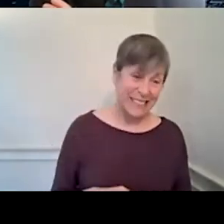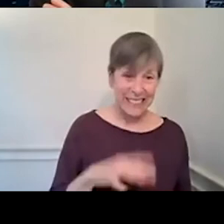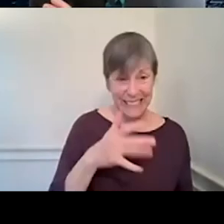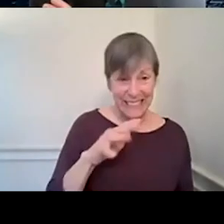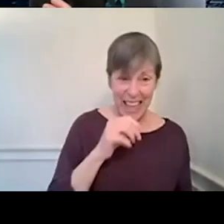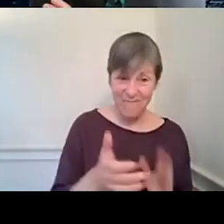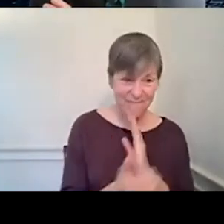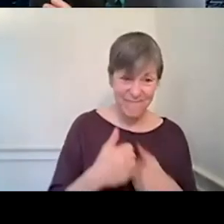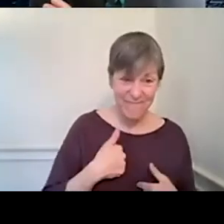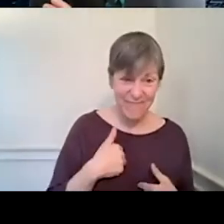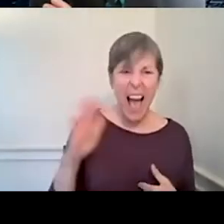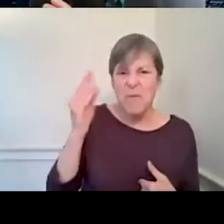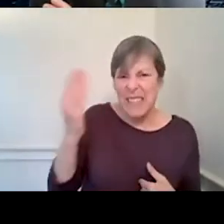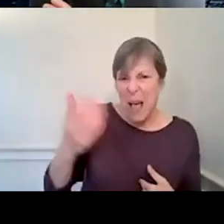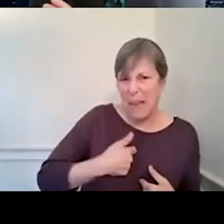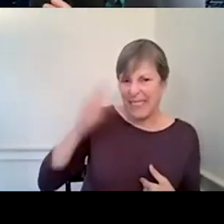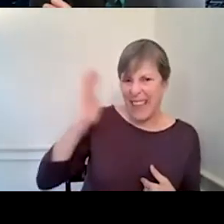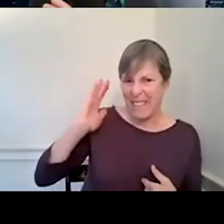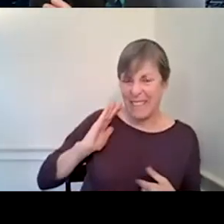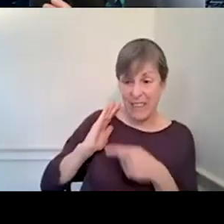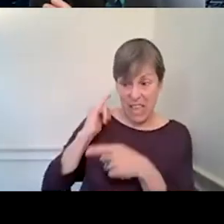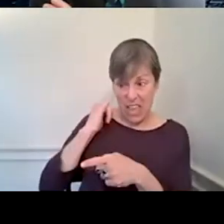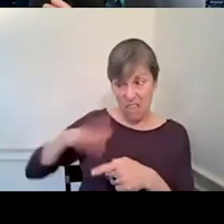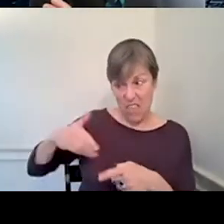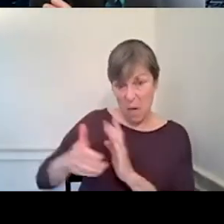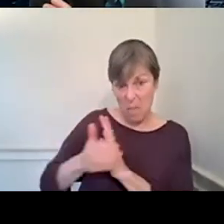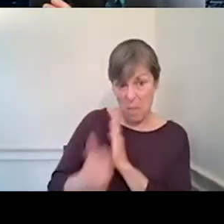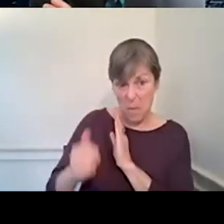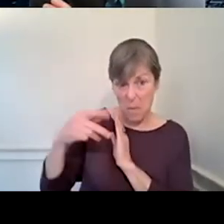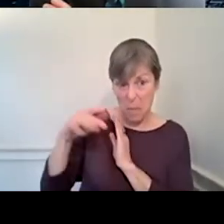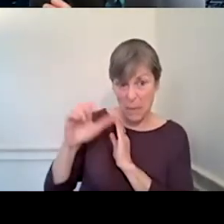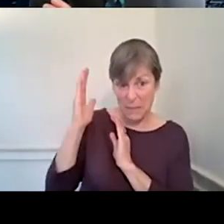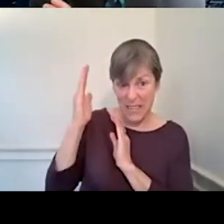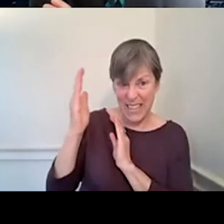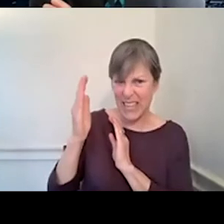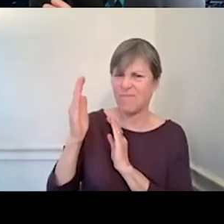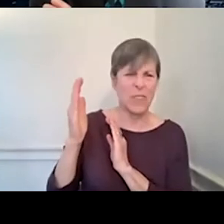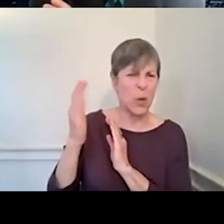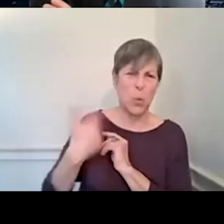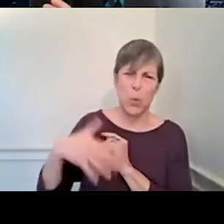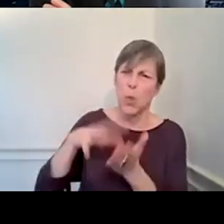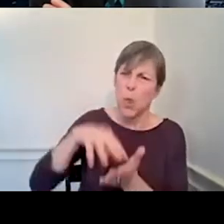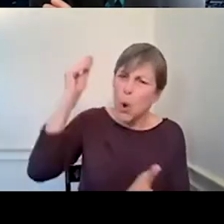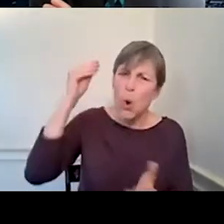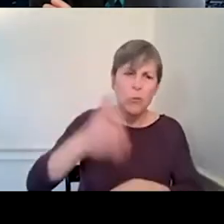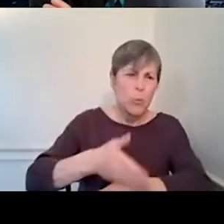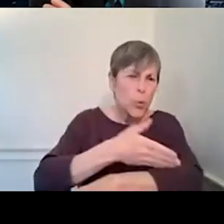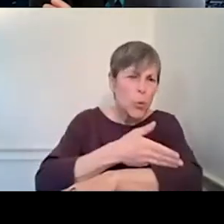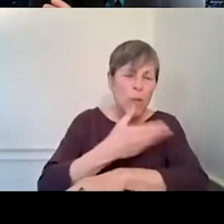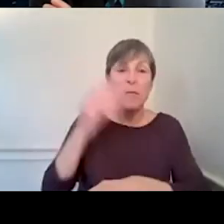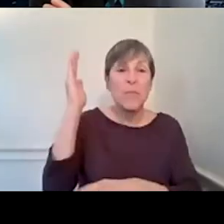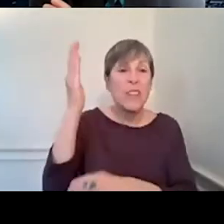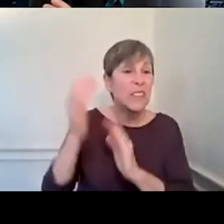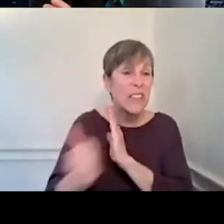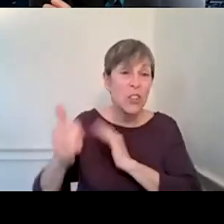self, go, if you're not good at that and presentation skills, a